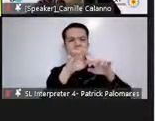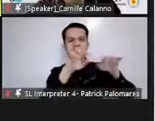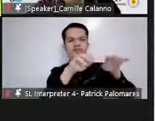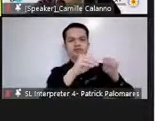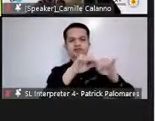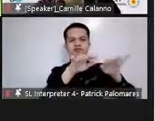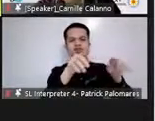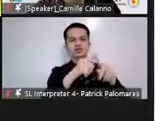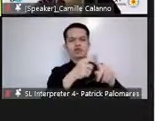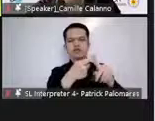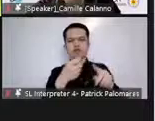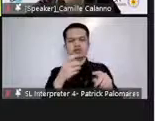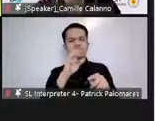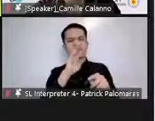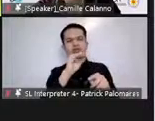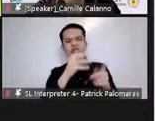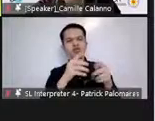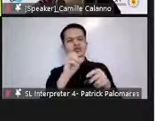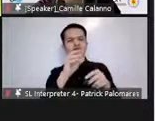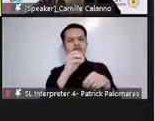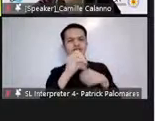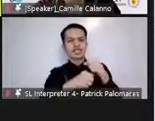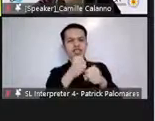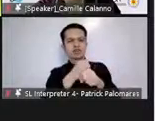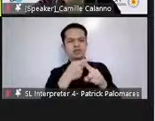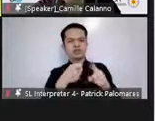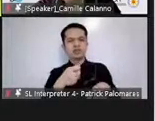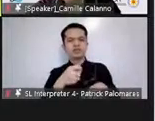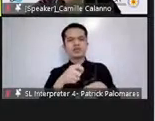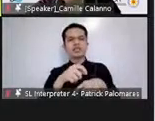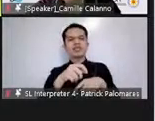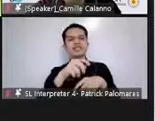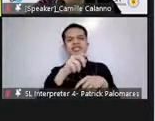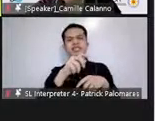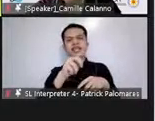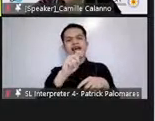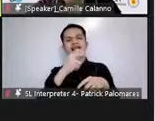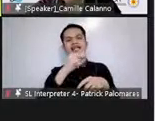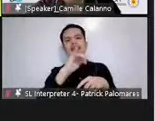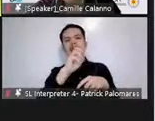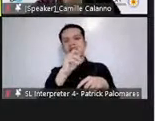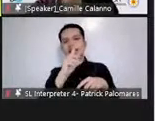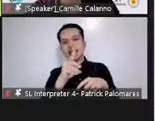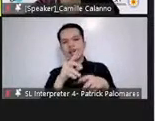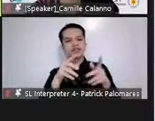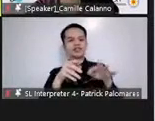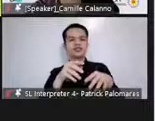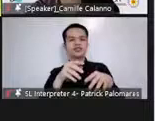14th and 15th centuries, from the coming from Thailand and Vietnam, replacing Ming